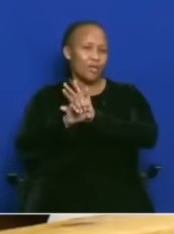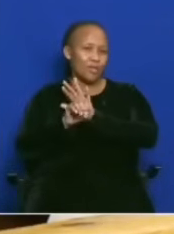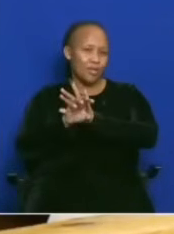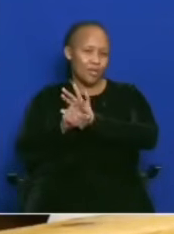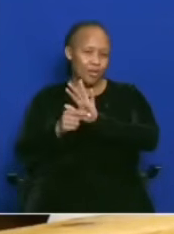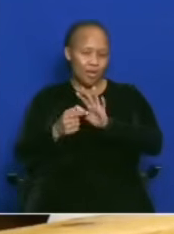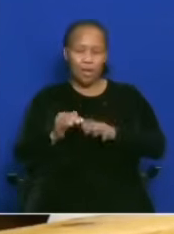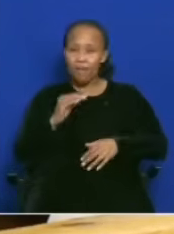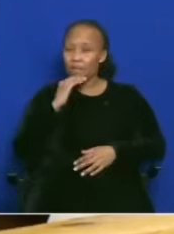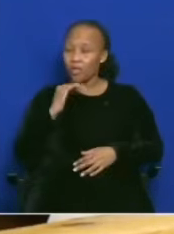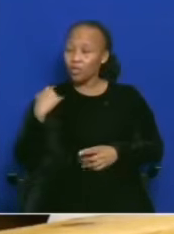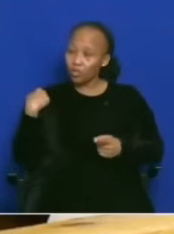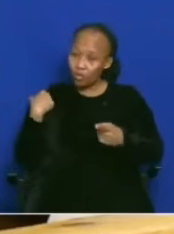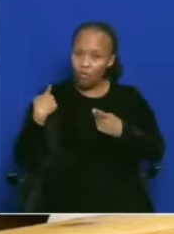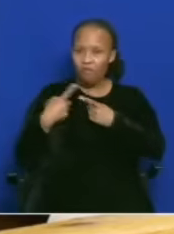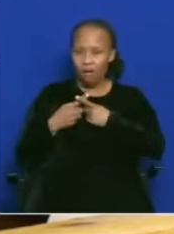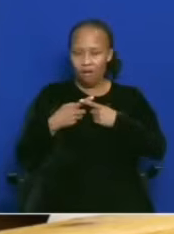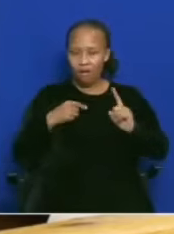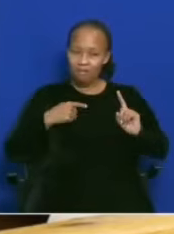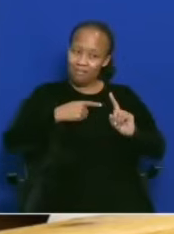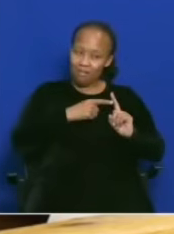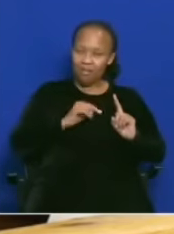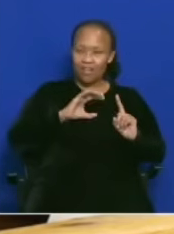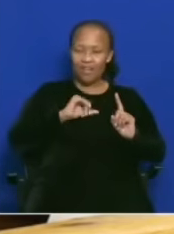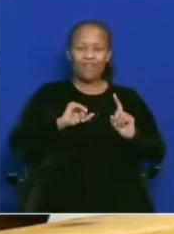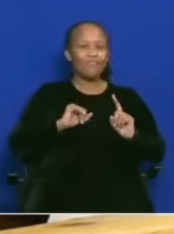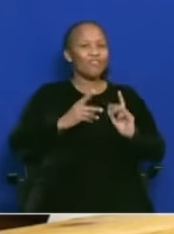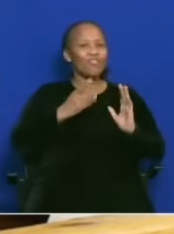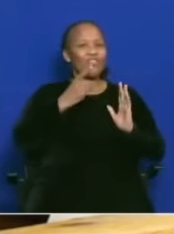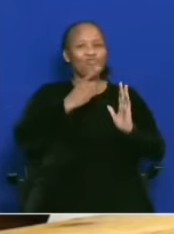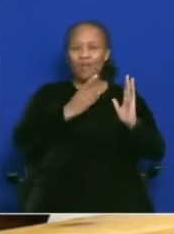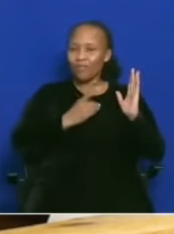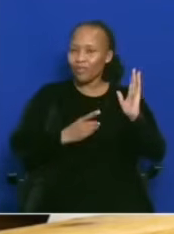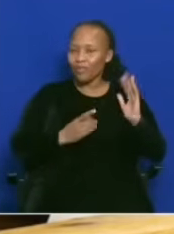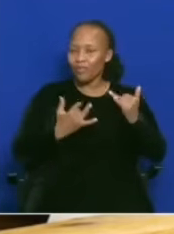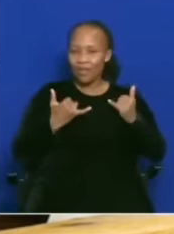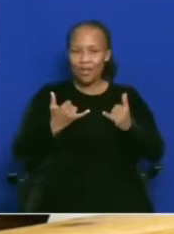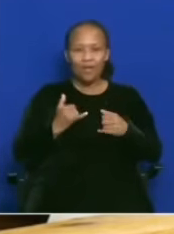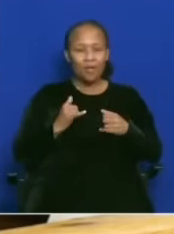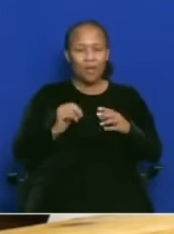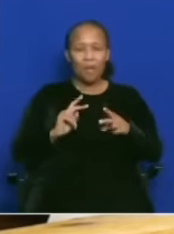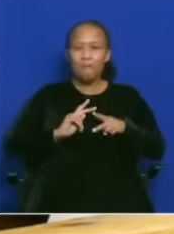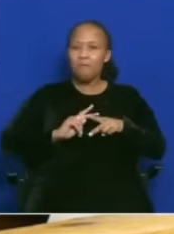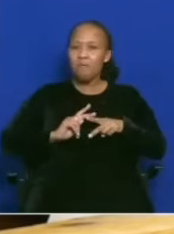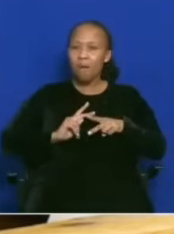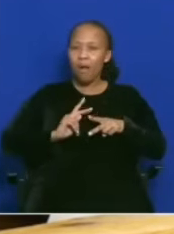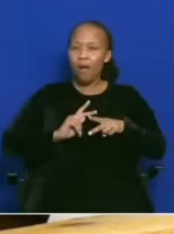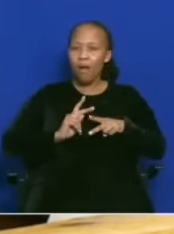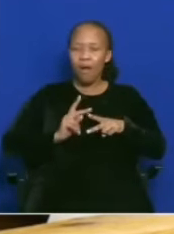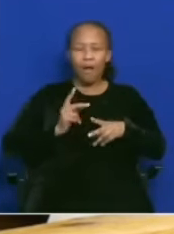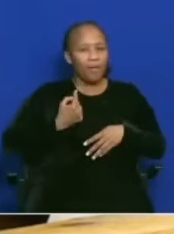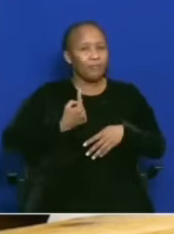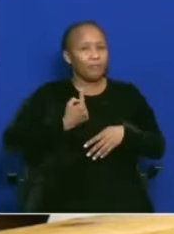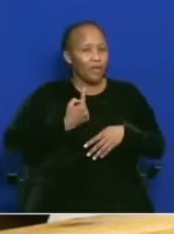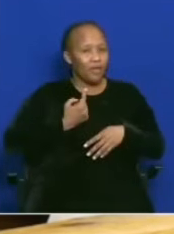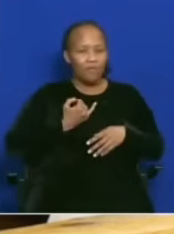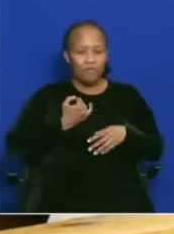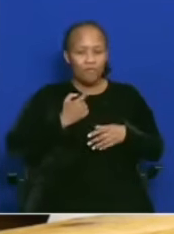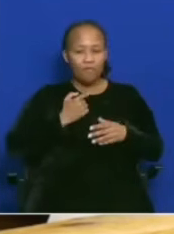is the draft, and he's preparing himself to make a submission and to